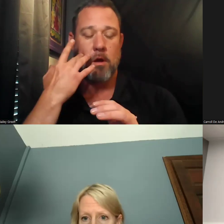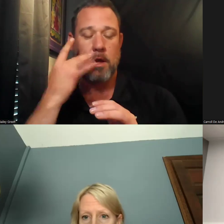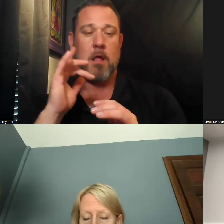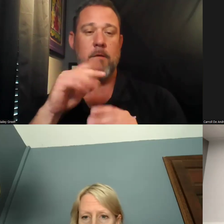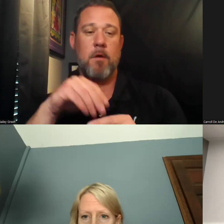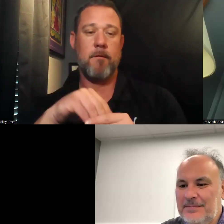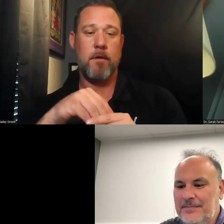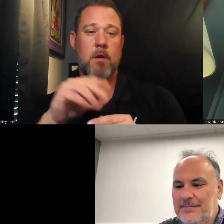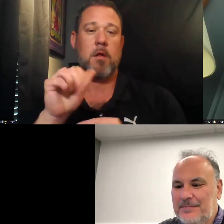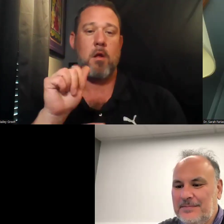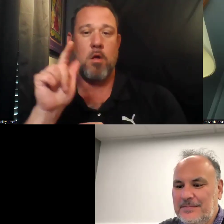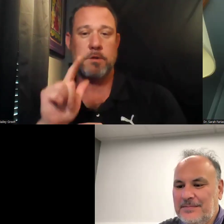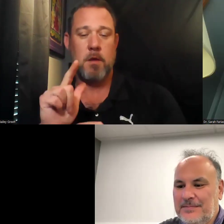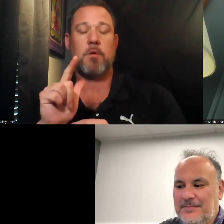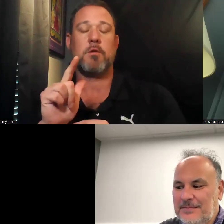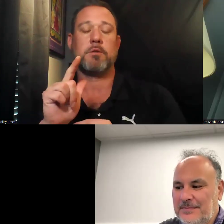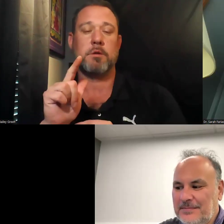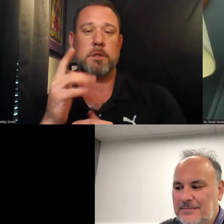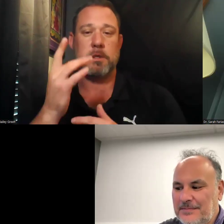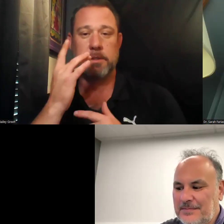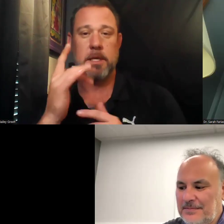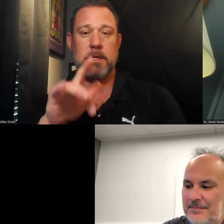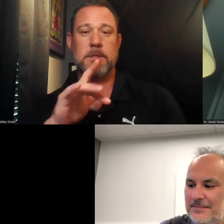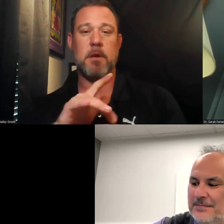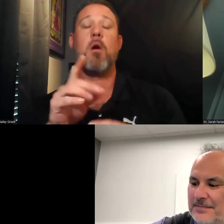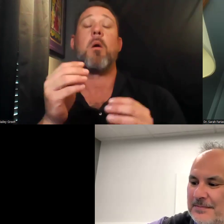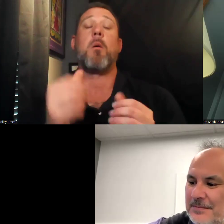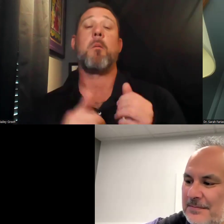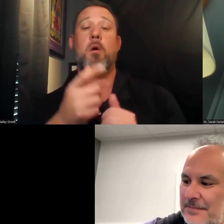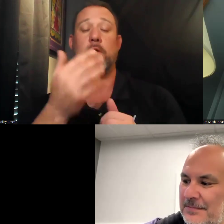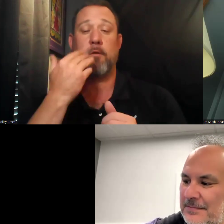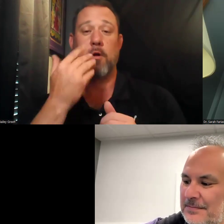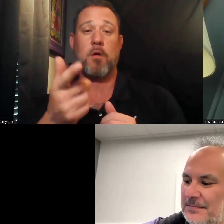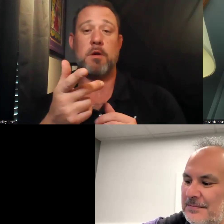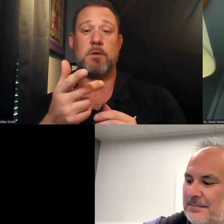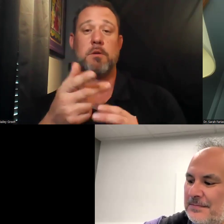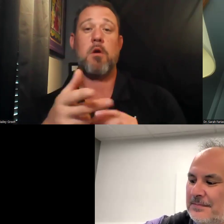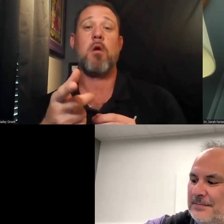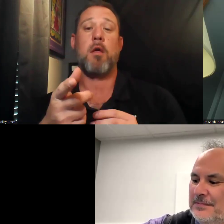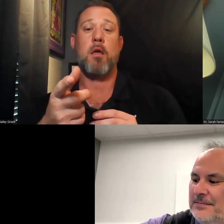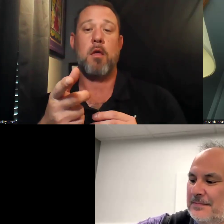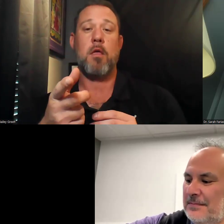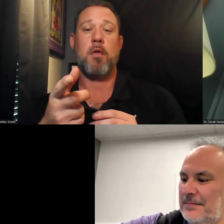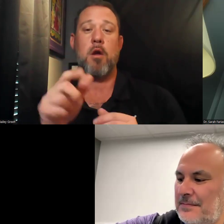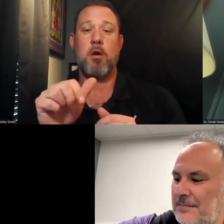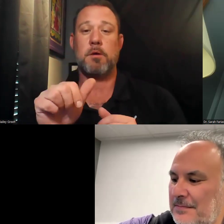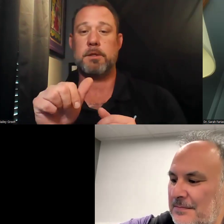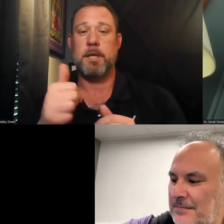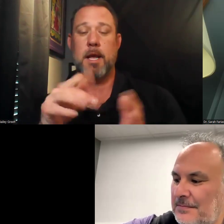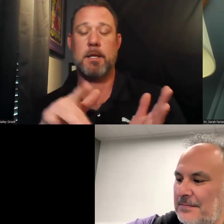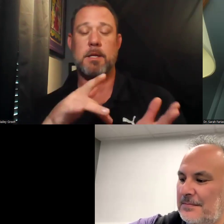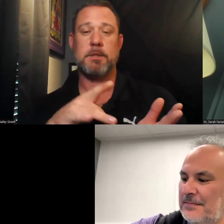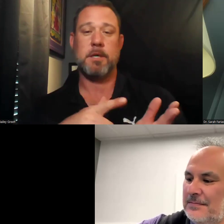funded Alzheimer's disease centers. And as most of you on this call probably know, that there are 10